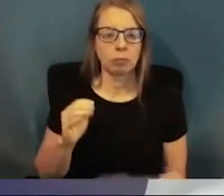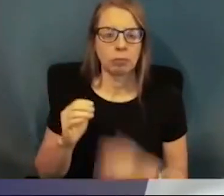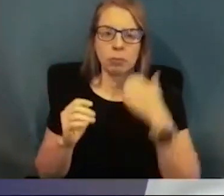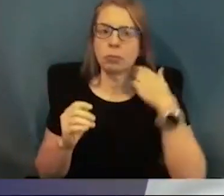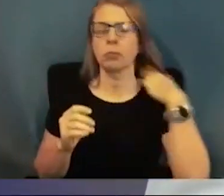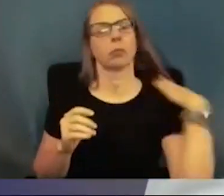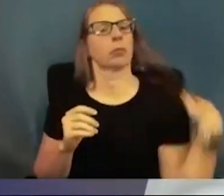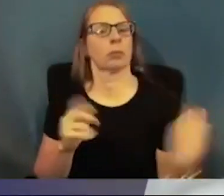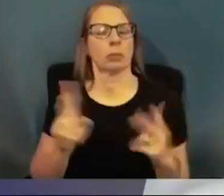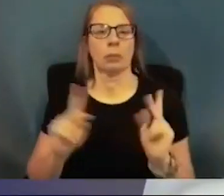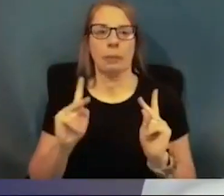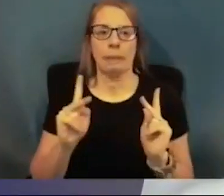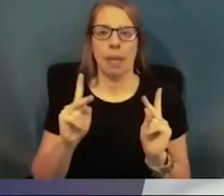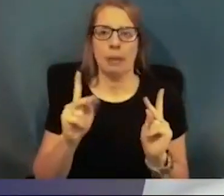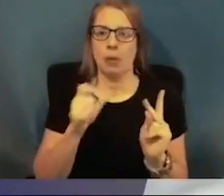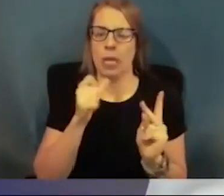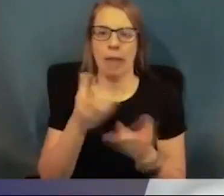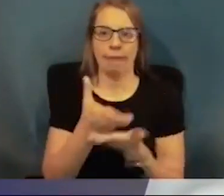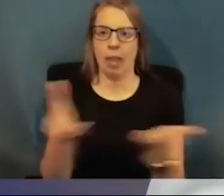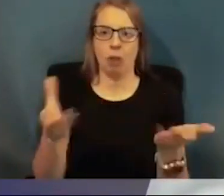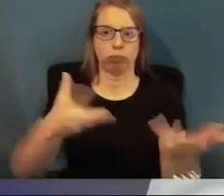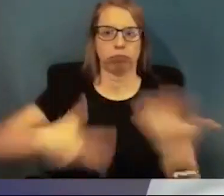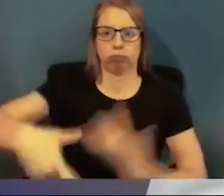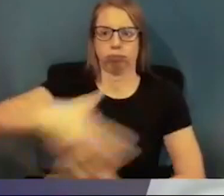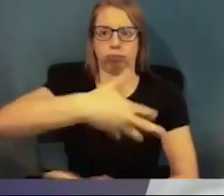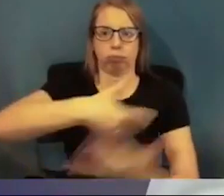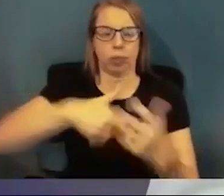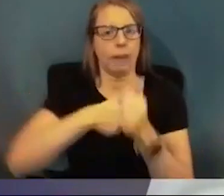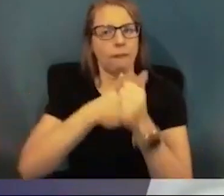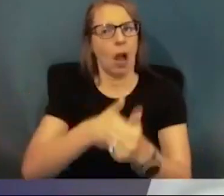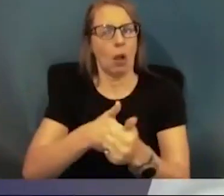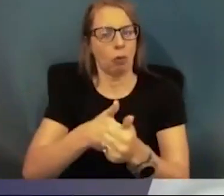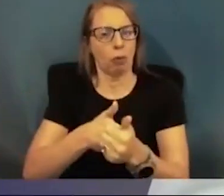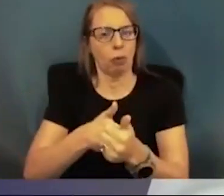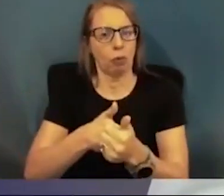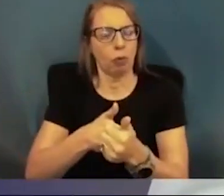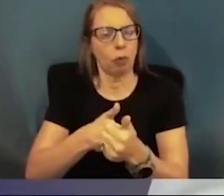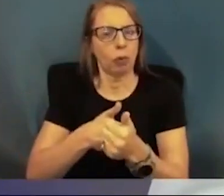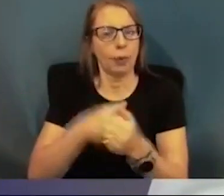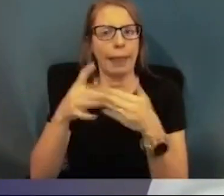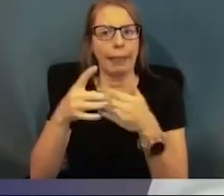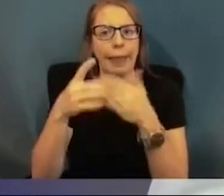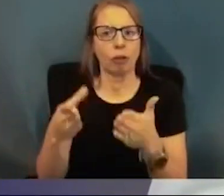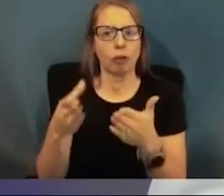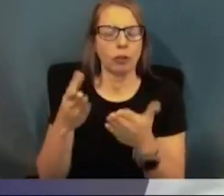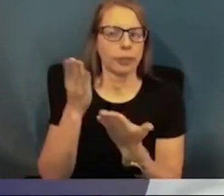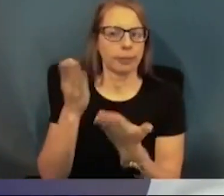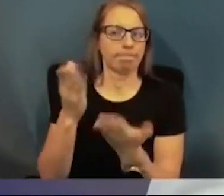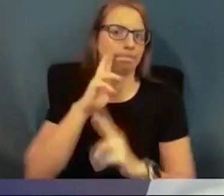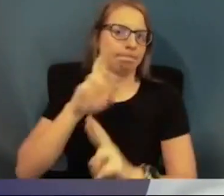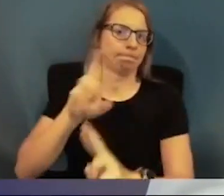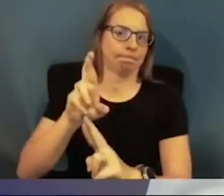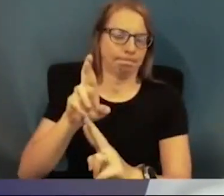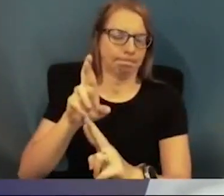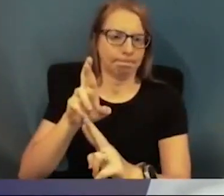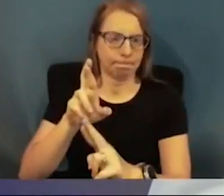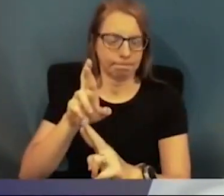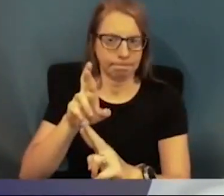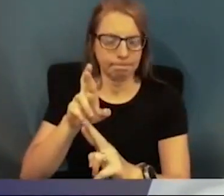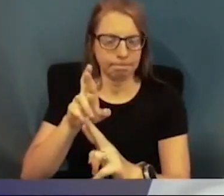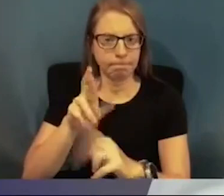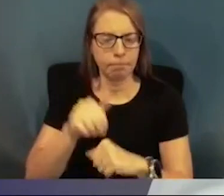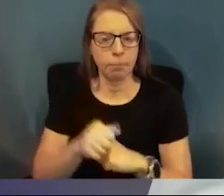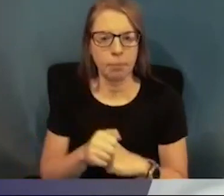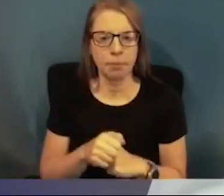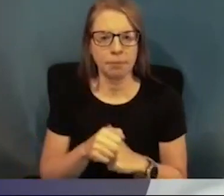people weren't out and about. They followed the advice of their leaders. And I think their culture is just different